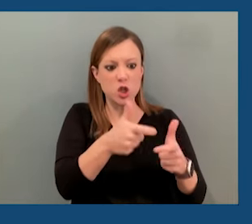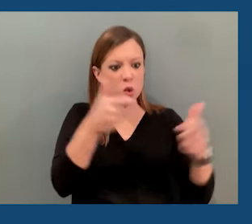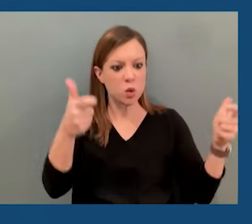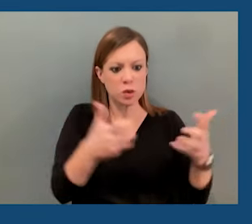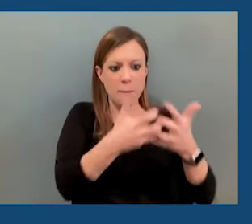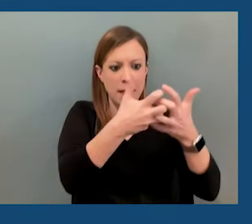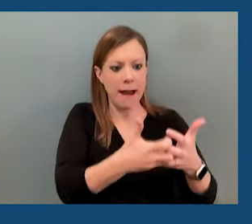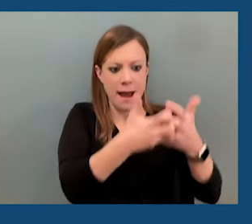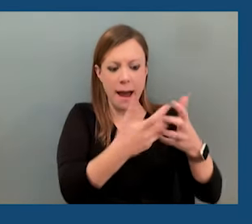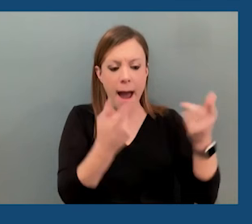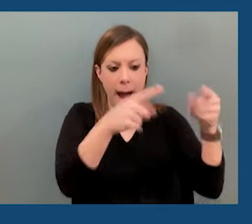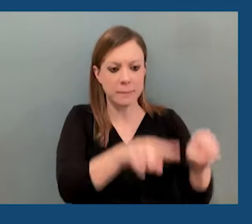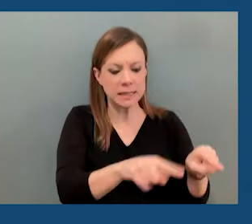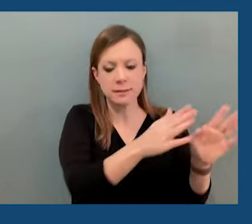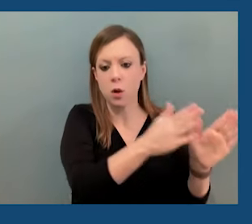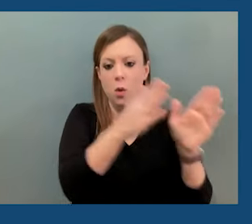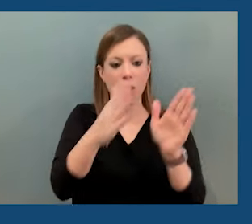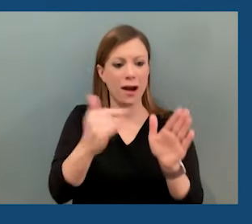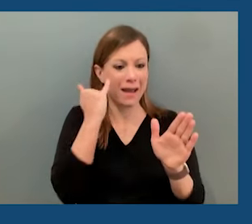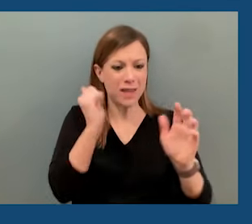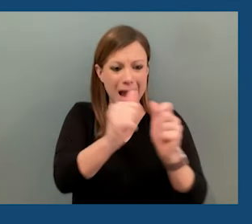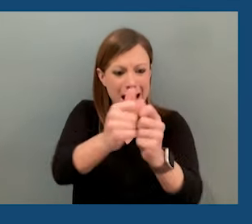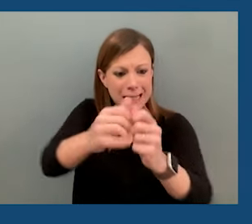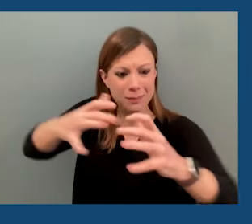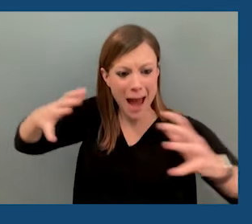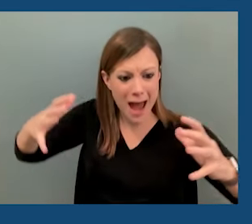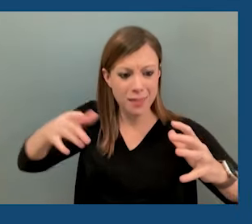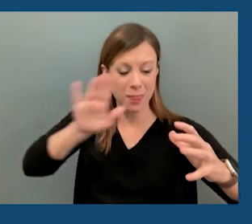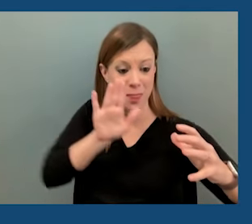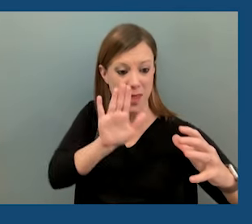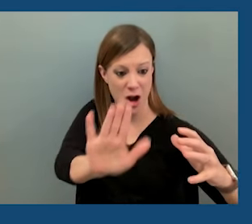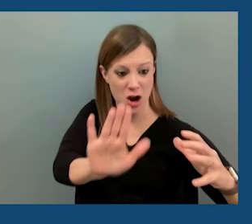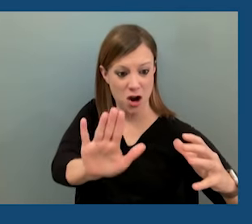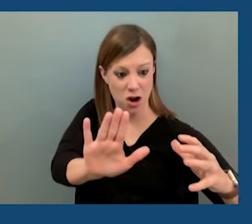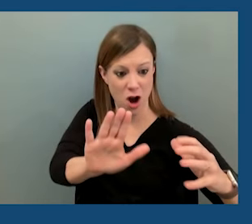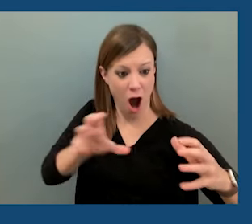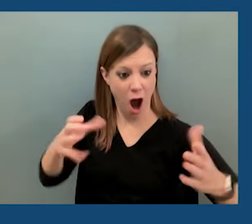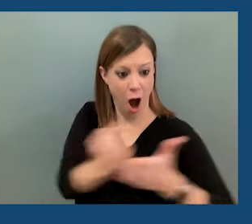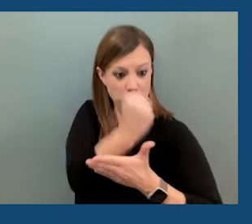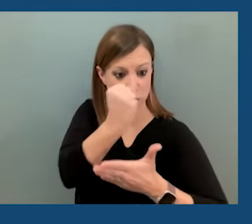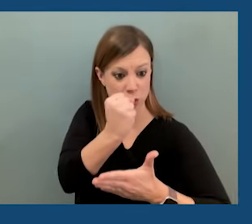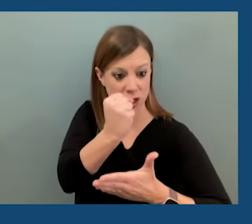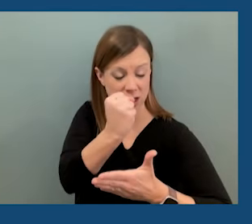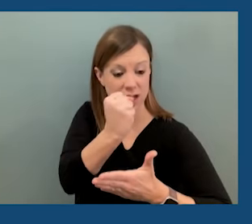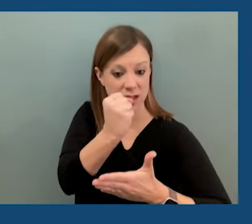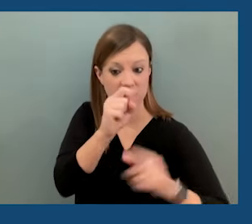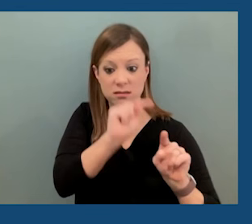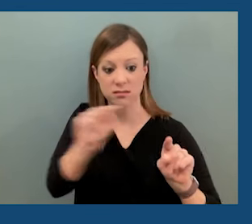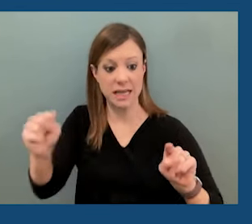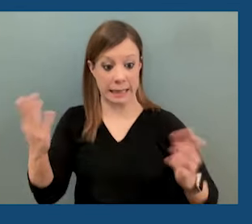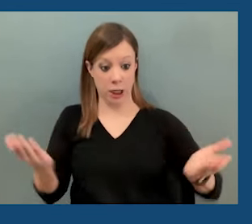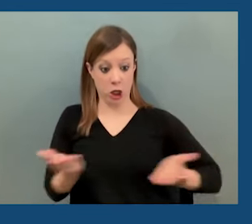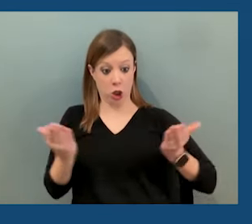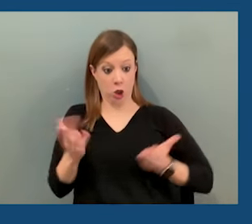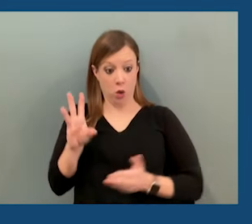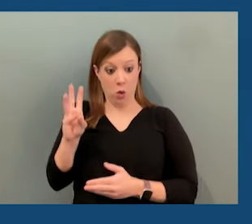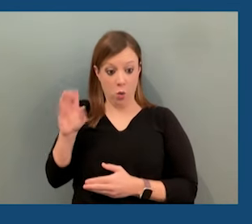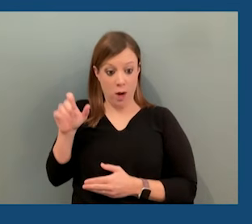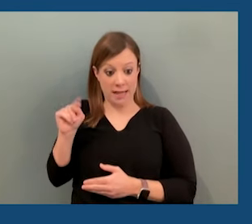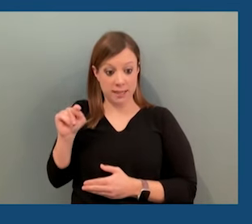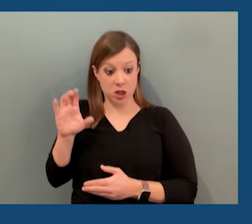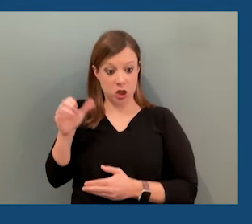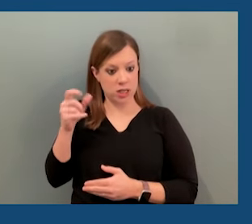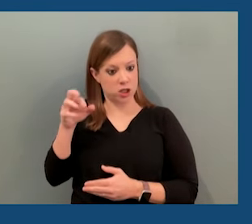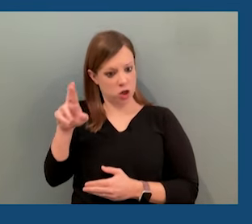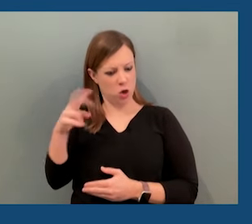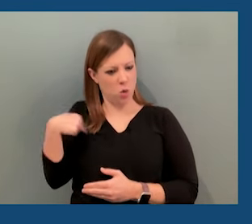that expands the opportunity in Orange or Dutchess County, Rockland County or Sullivan County, we in Westchester feel the benefit of it as well. We